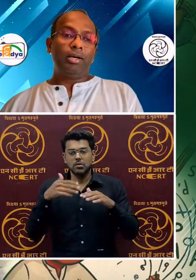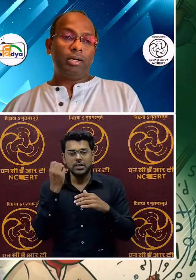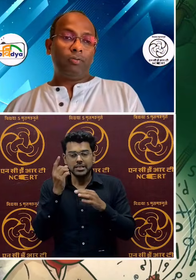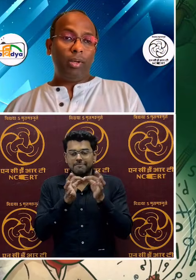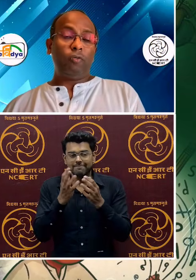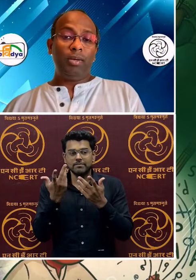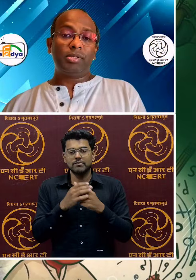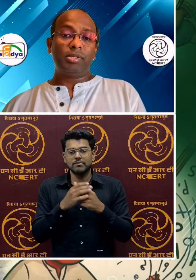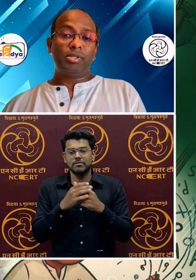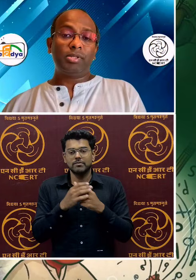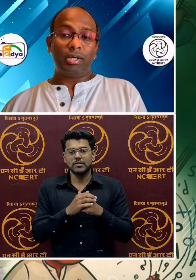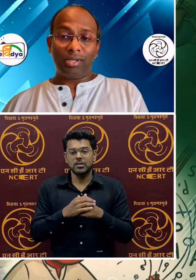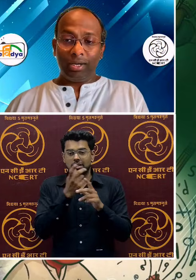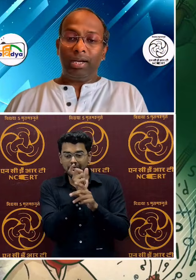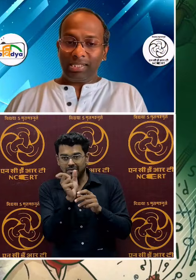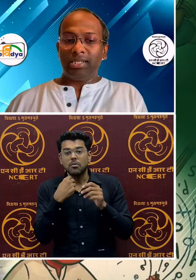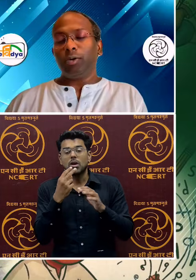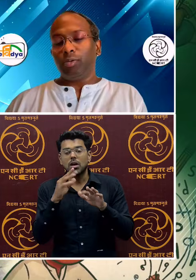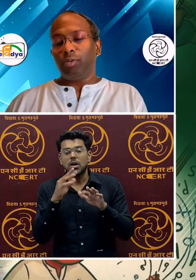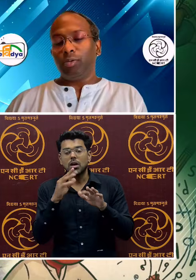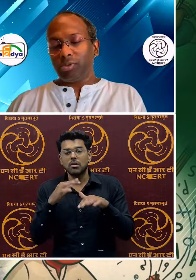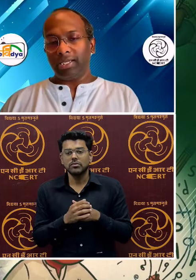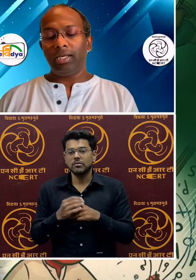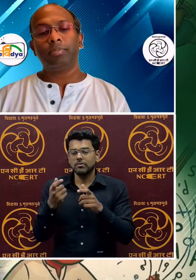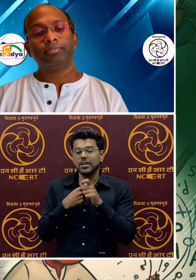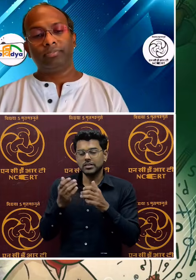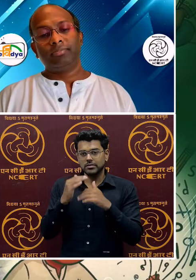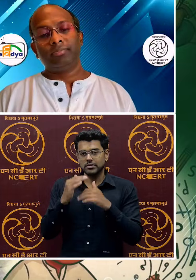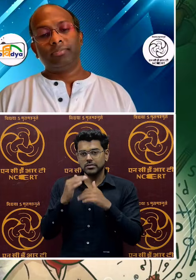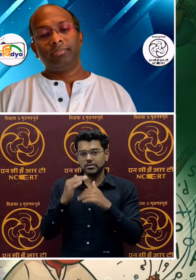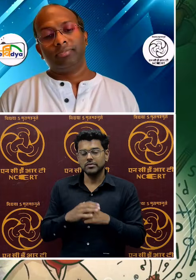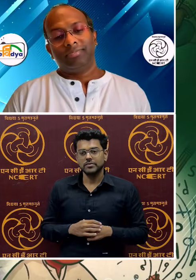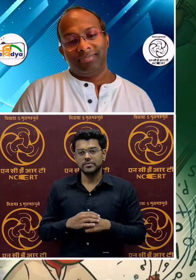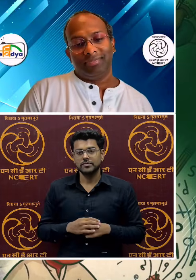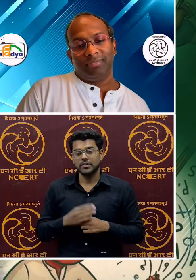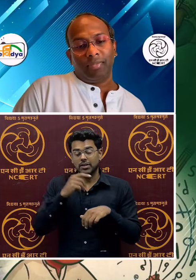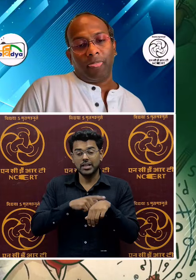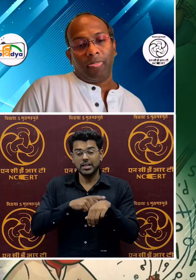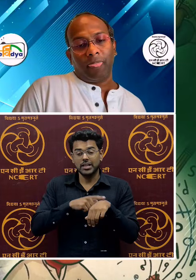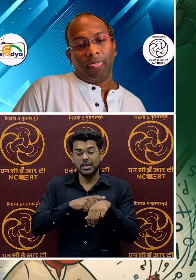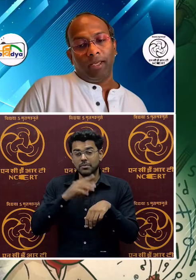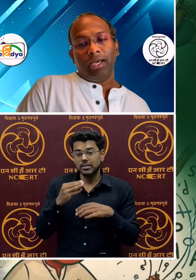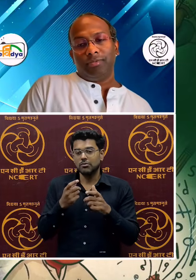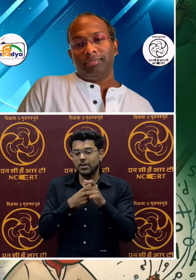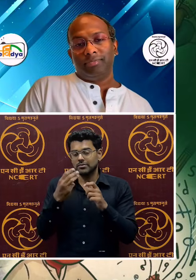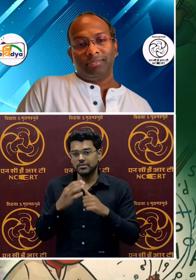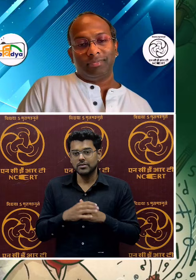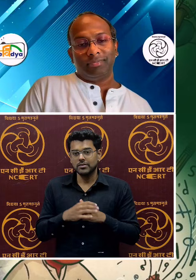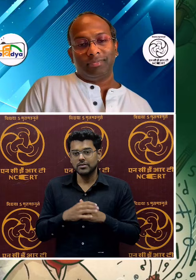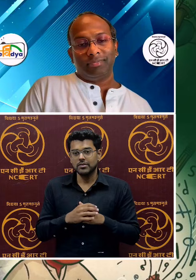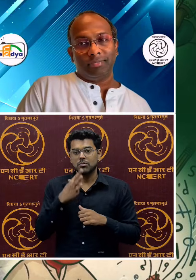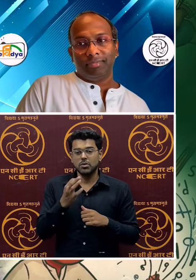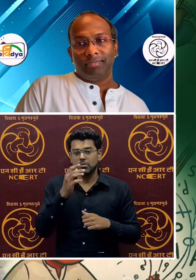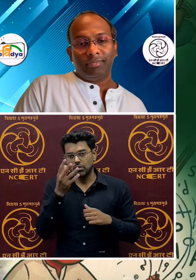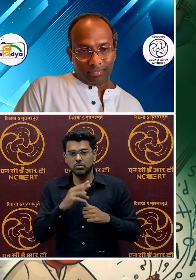understanding the phonemes. Right, right. And So very the quickly, sound. the next 3, because we do not have much time left. So just say myth